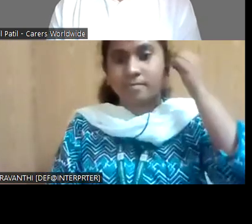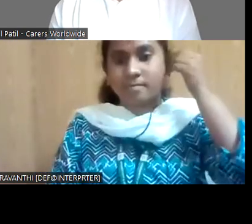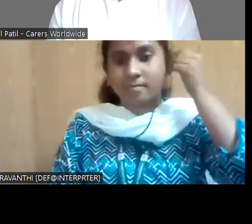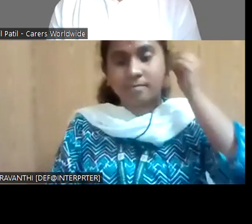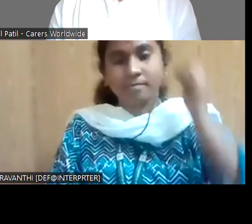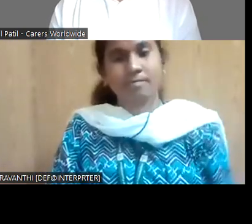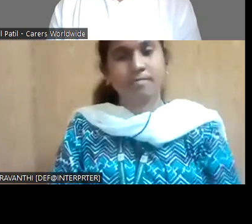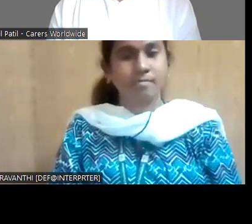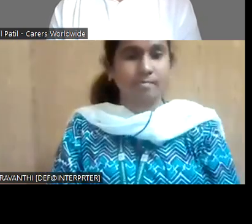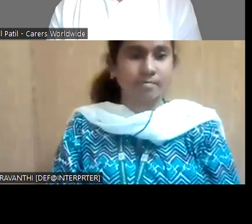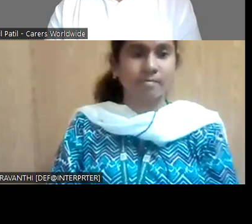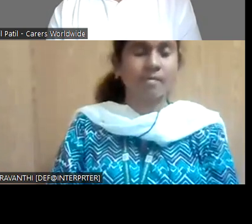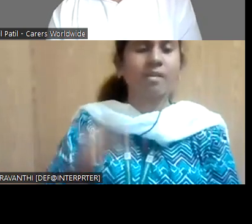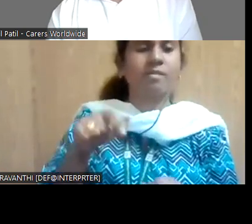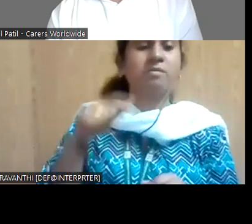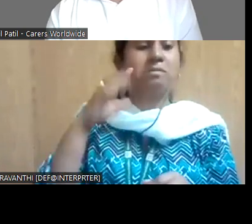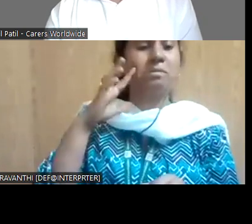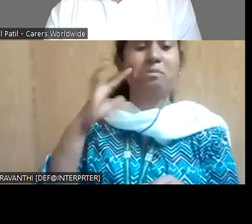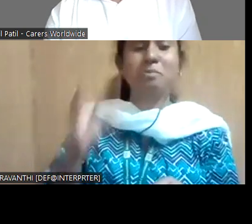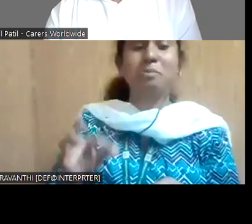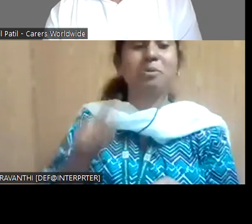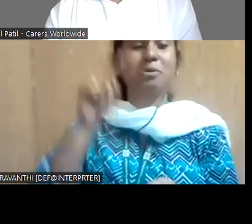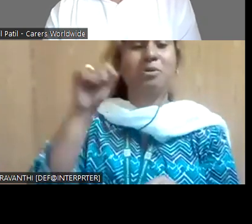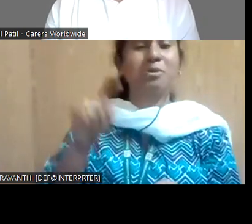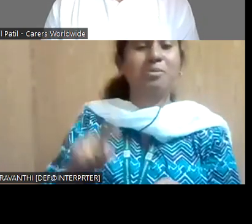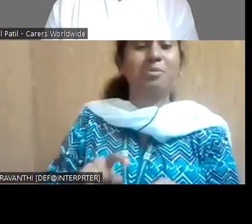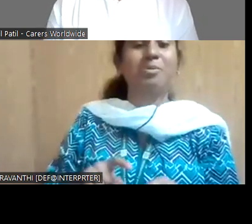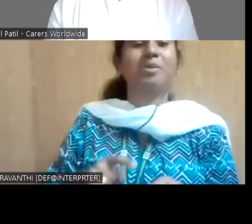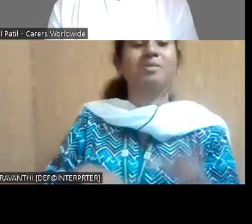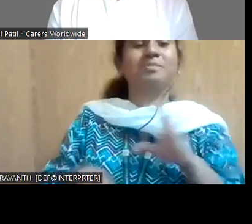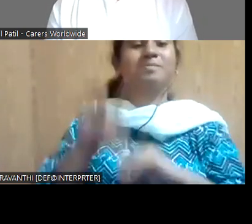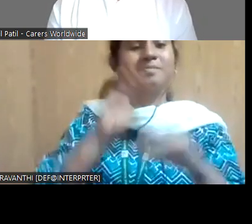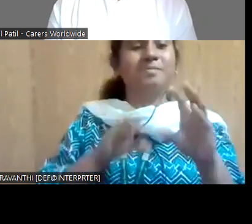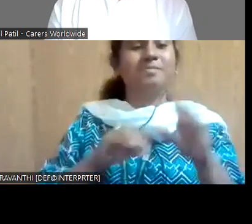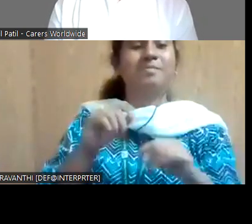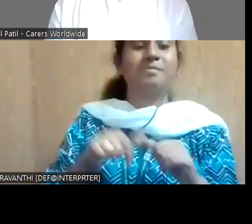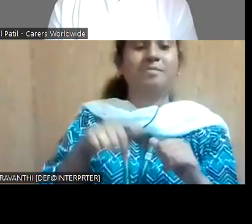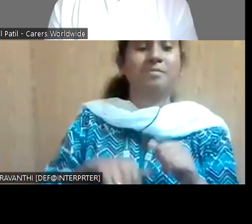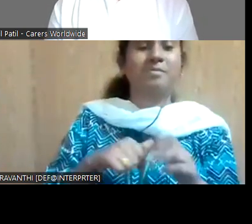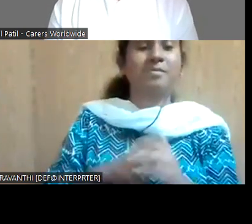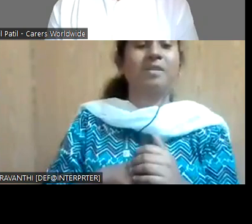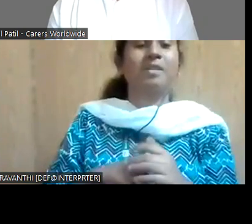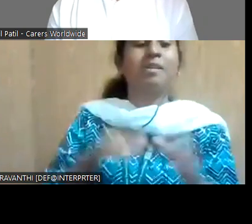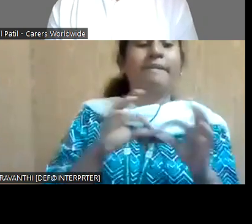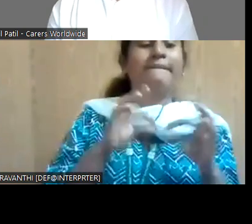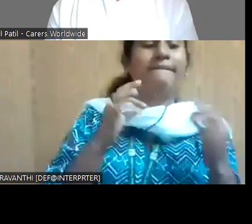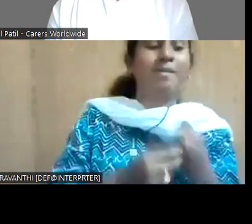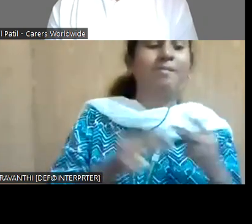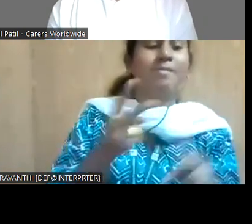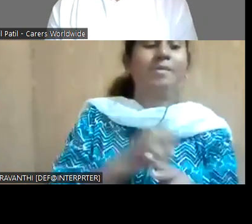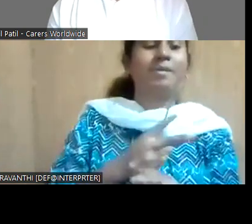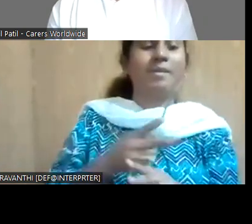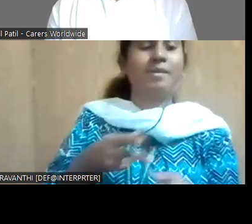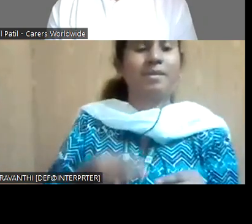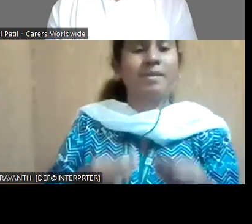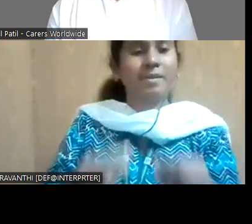upon a very important point. In a way, what caregivers do, as family caregivers do, like Krishna ji mentioned, Krishna ji, aap